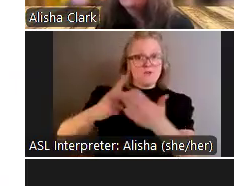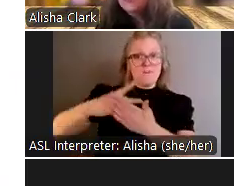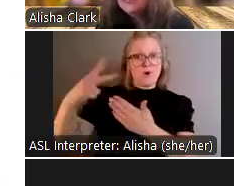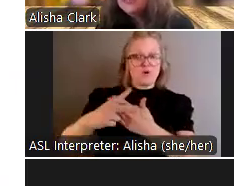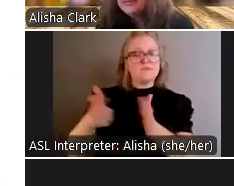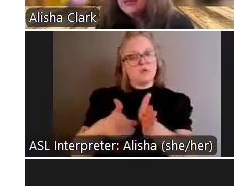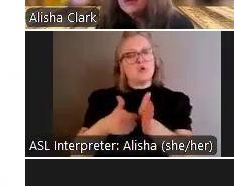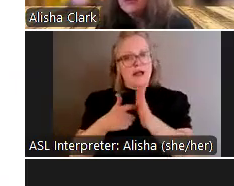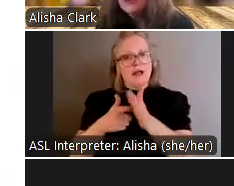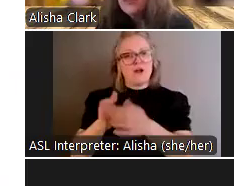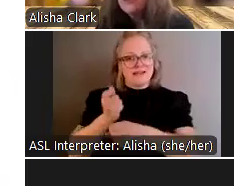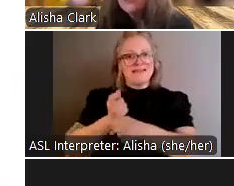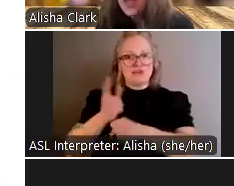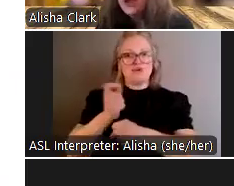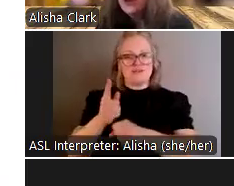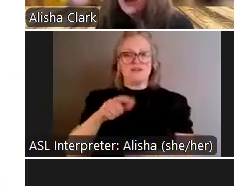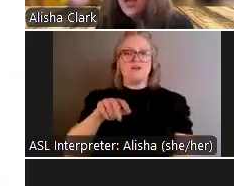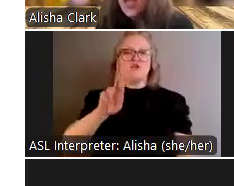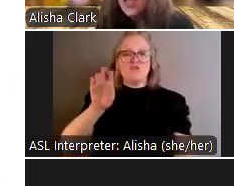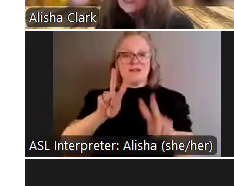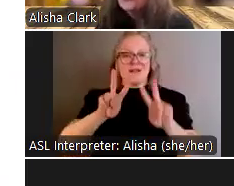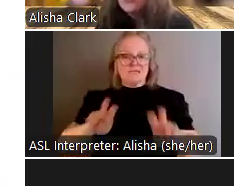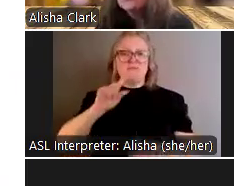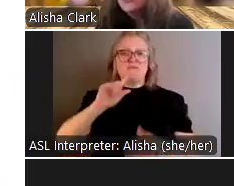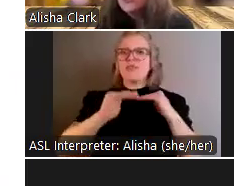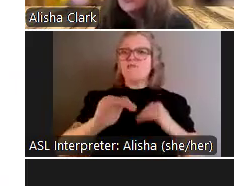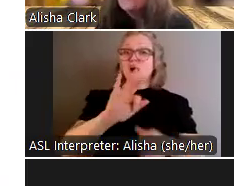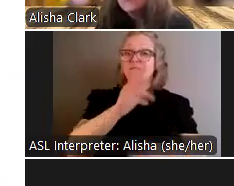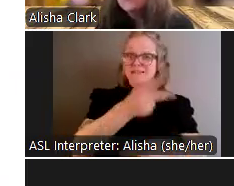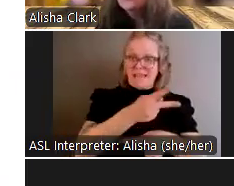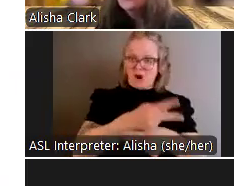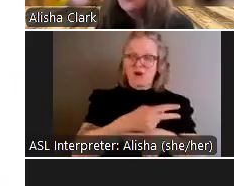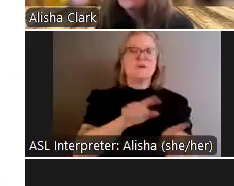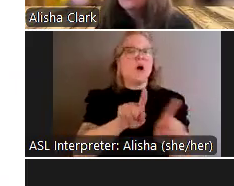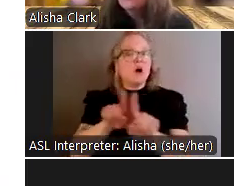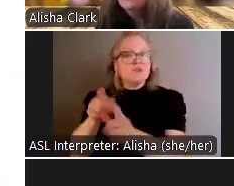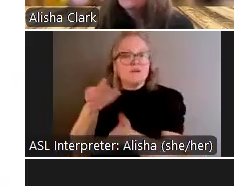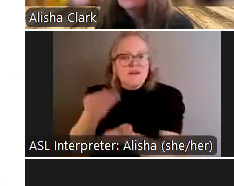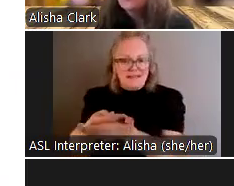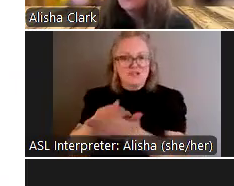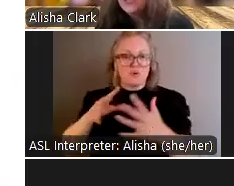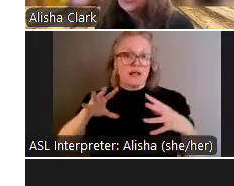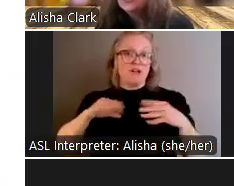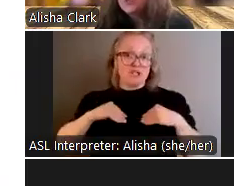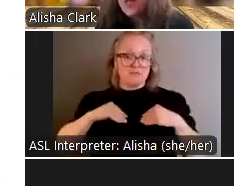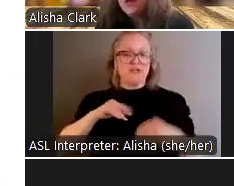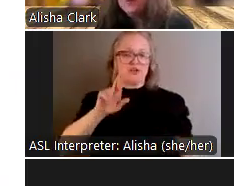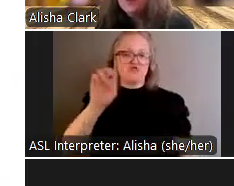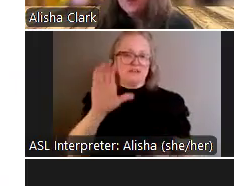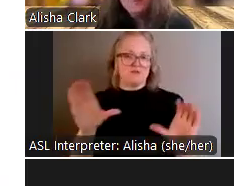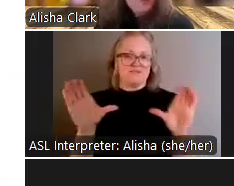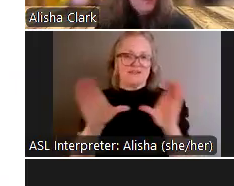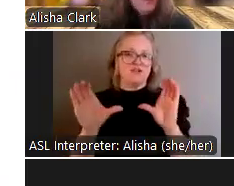yearly reassessment for level of care and also financial eligibility recertification as